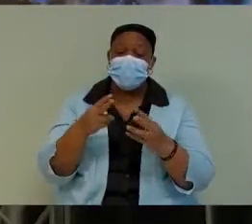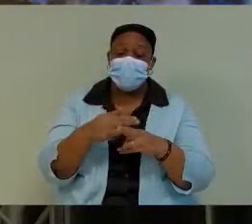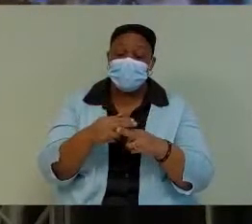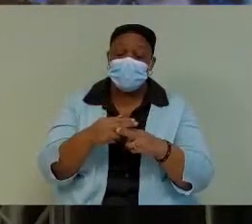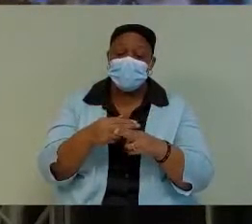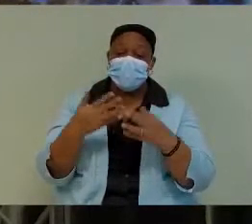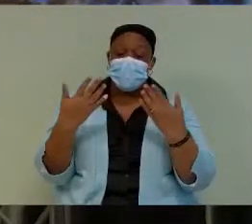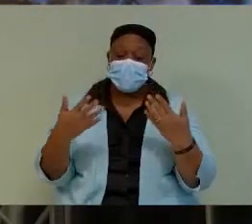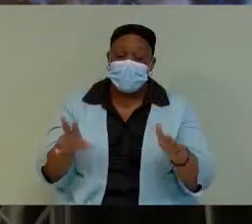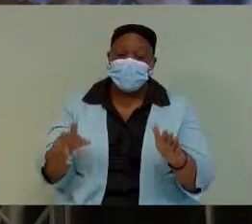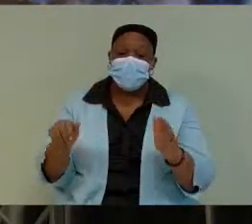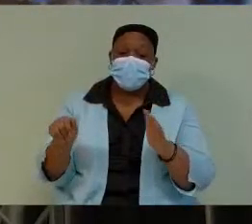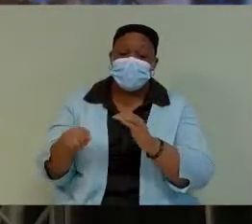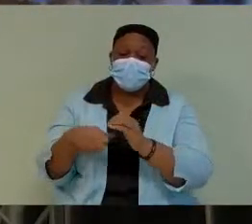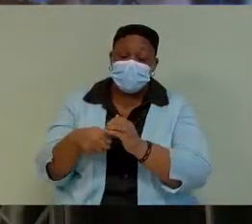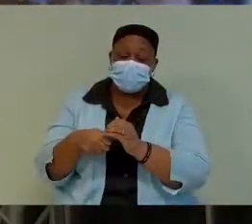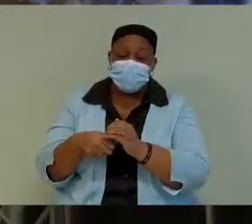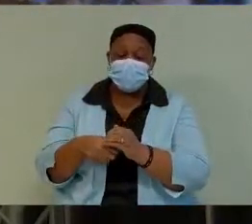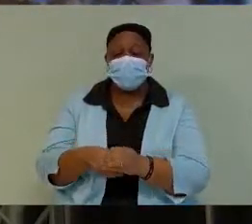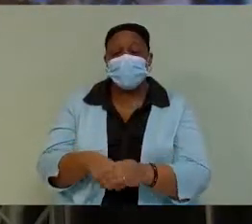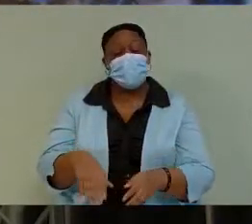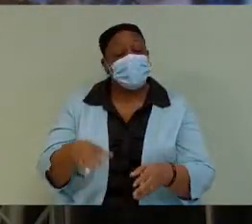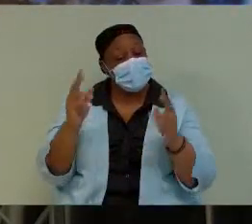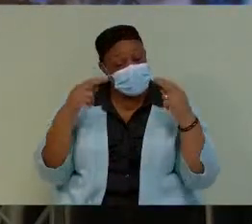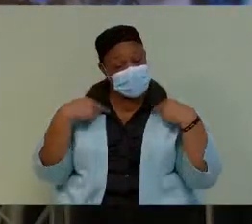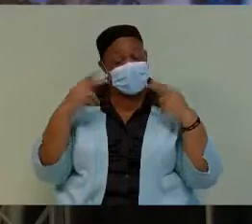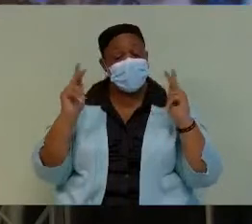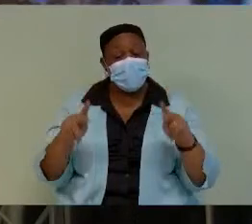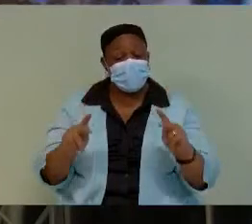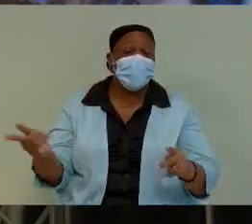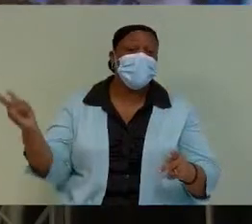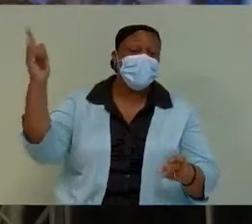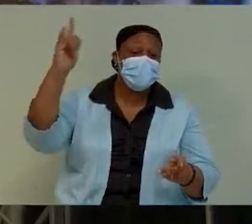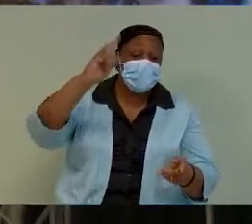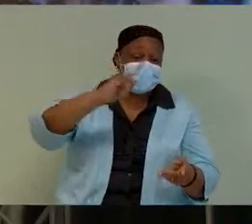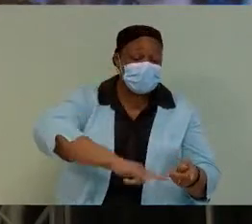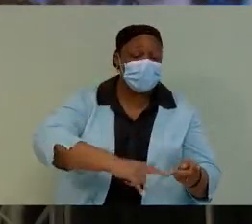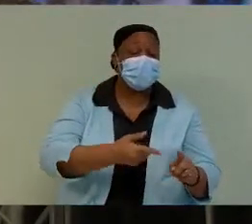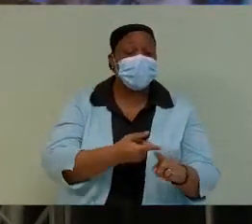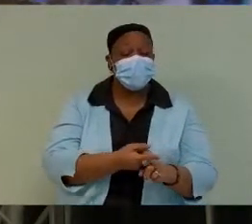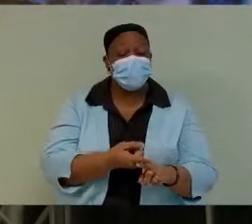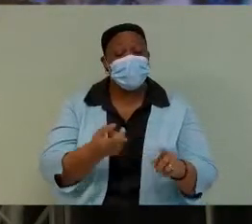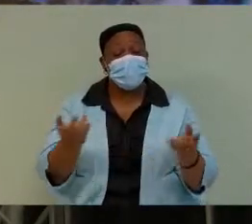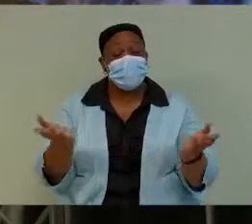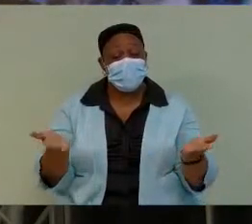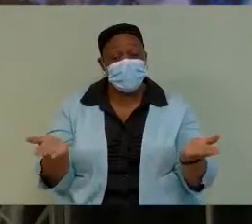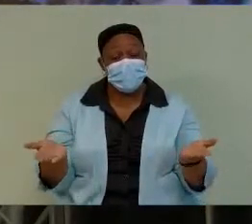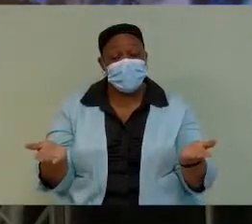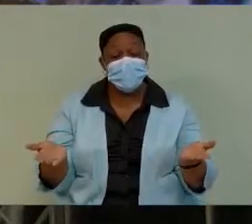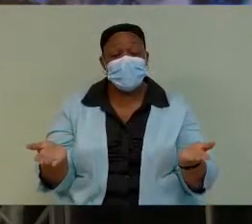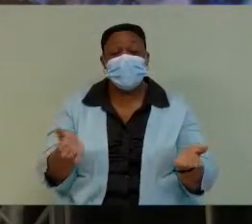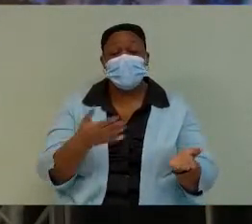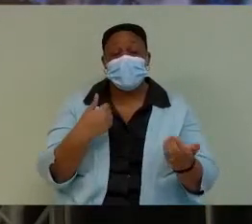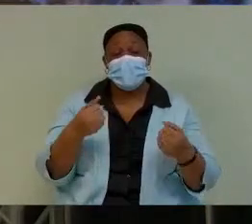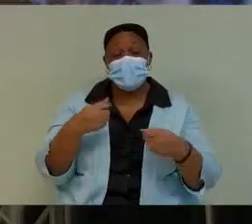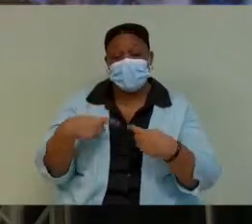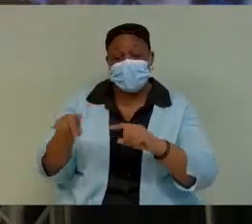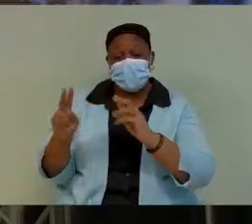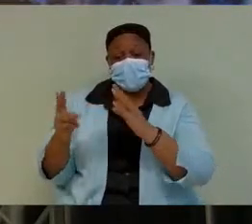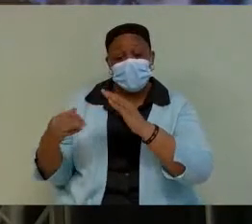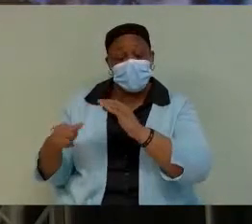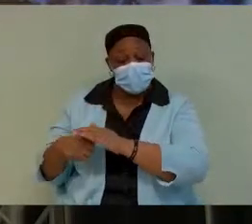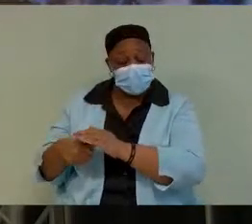continually returning home, and so at any point in time, the virus can be reintroduced into the population. Just at the